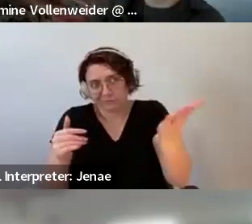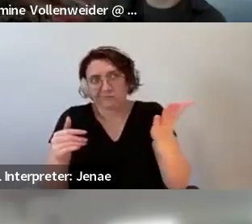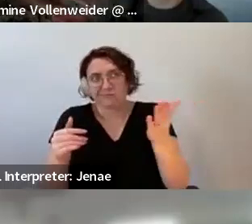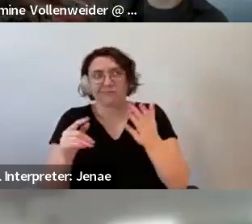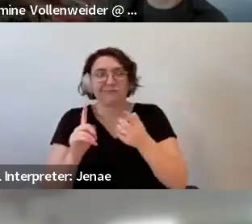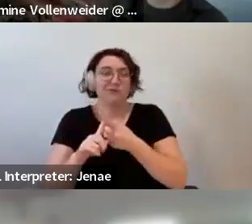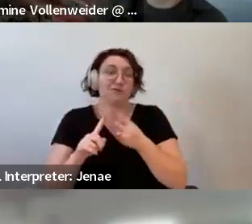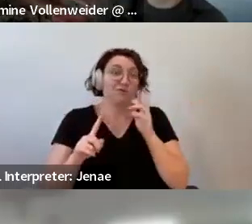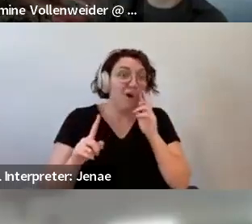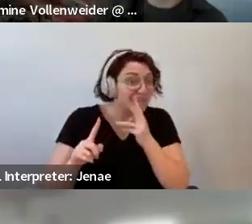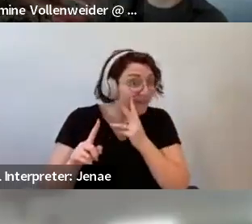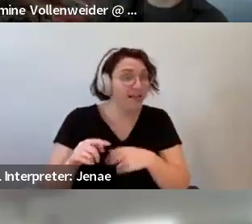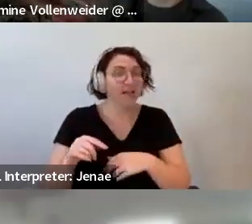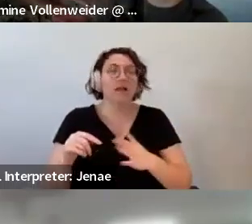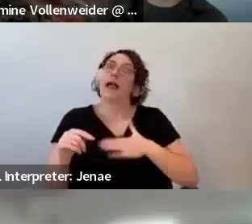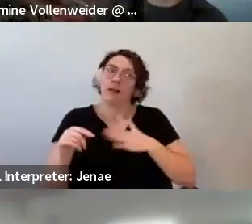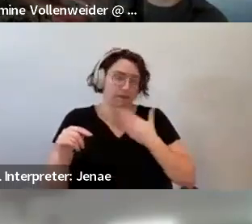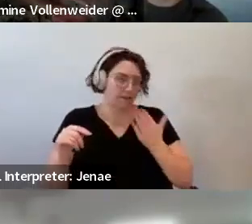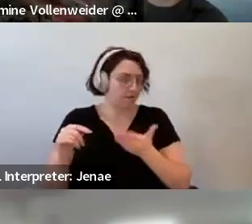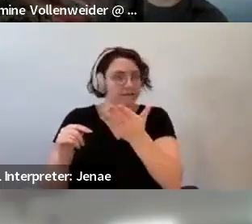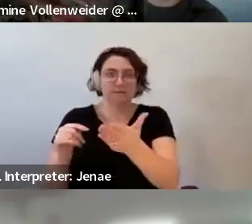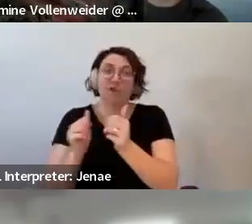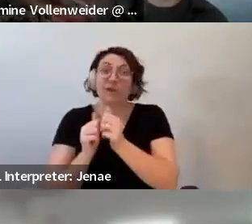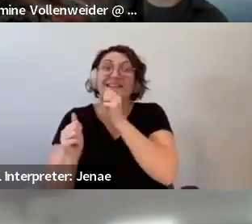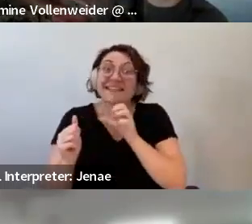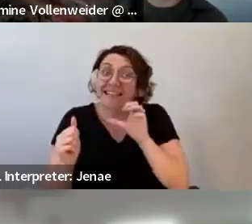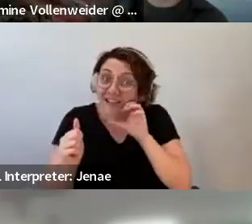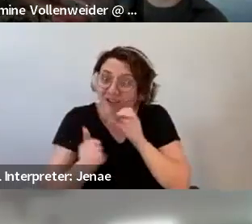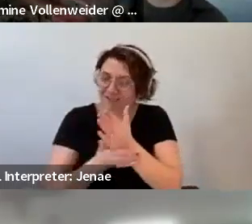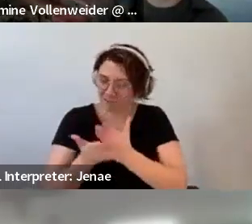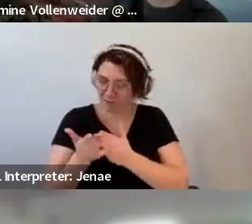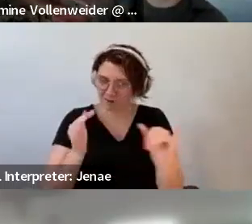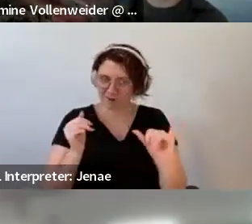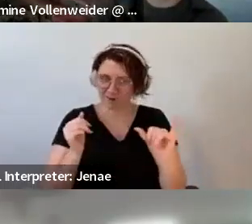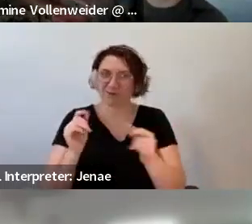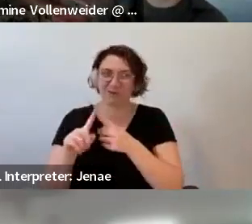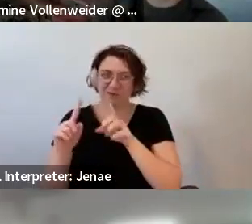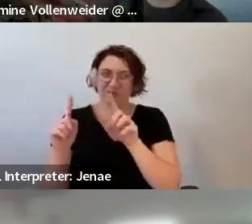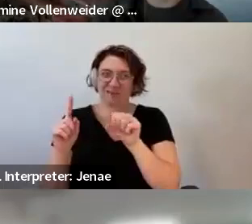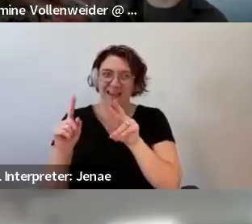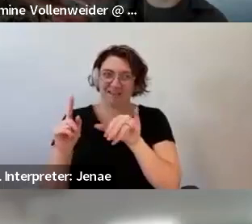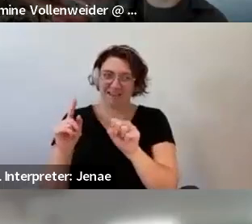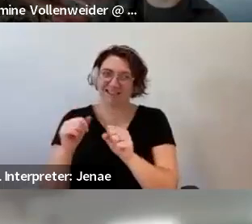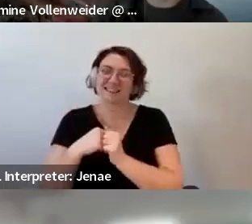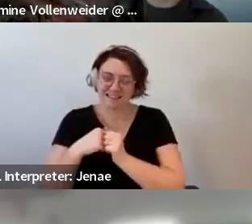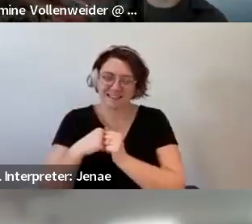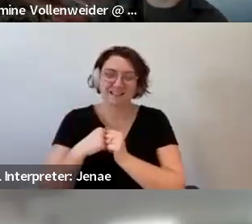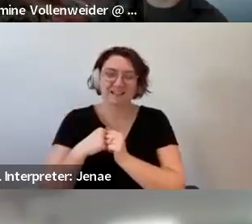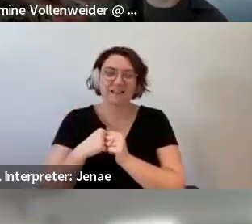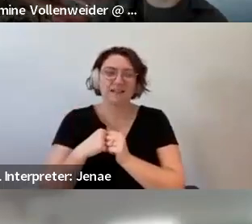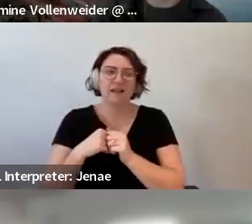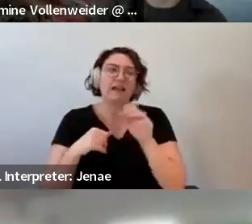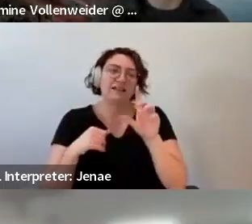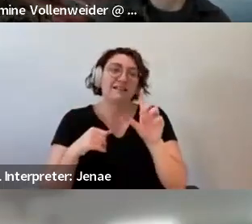Roseville, very happy to bring a project with a senior component to Davis as well. The Department of